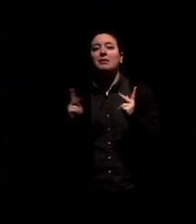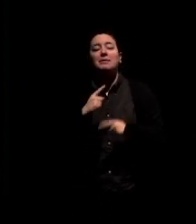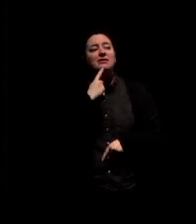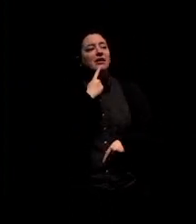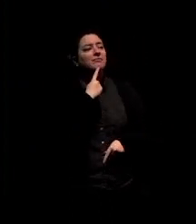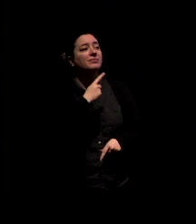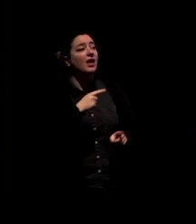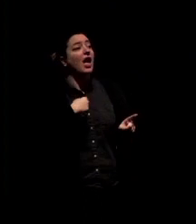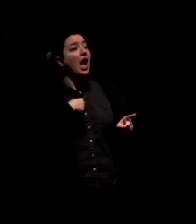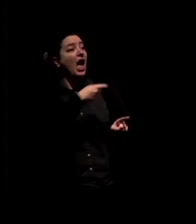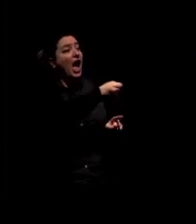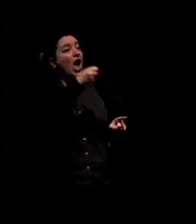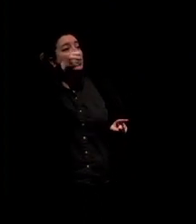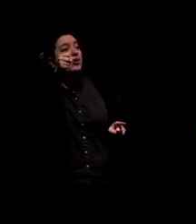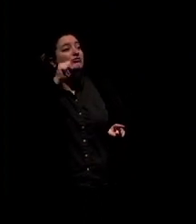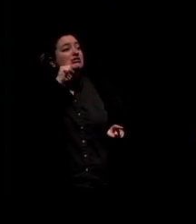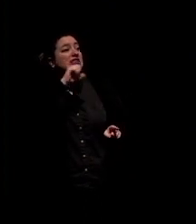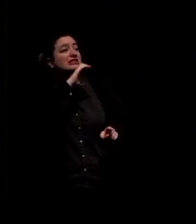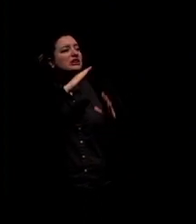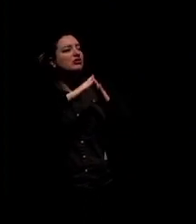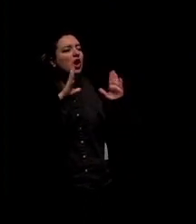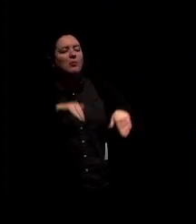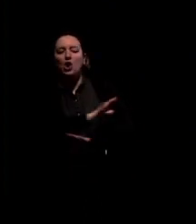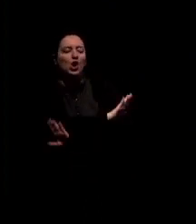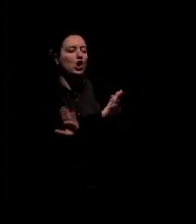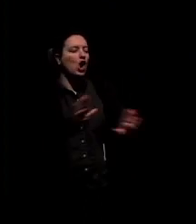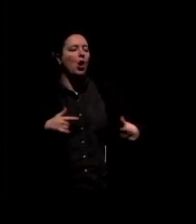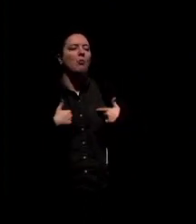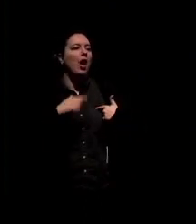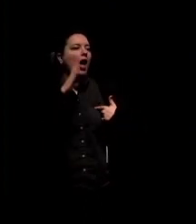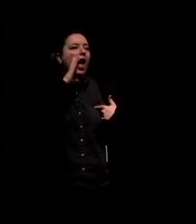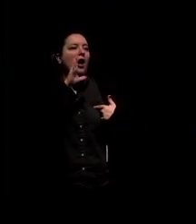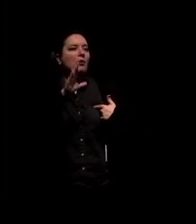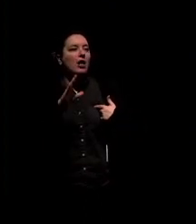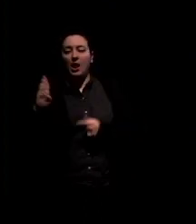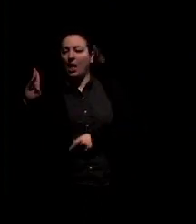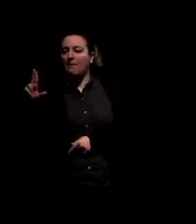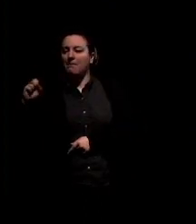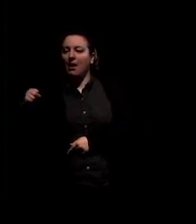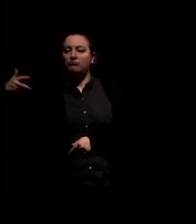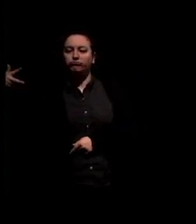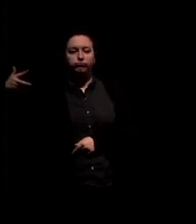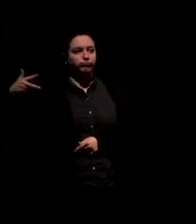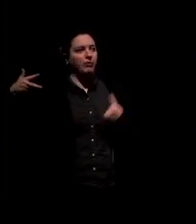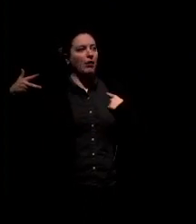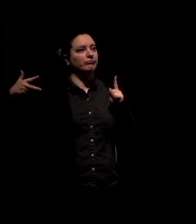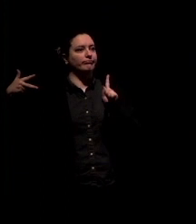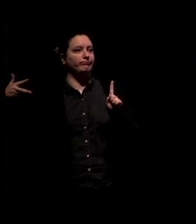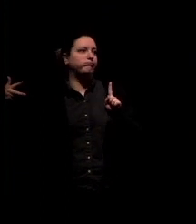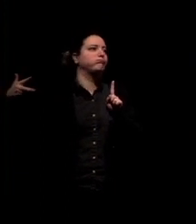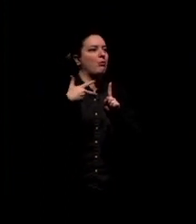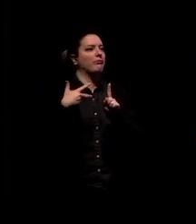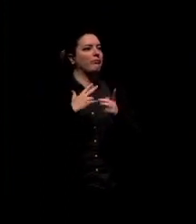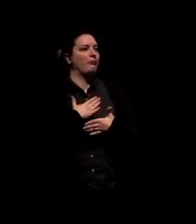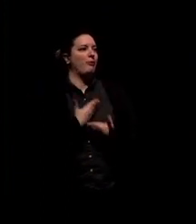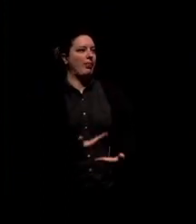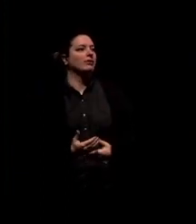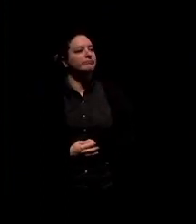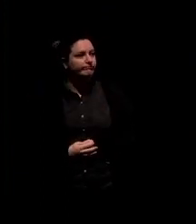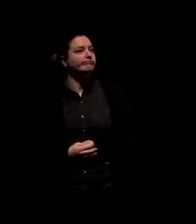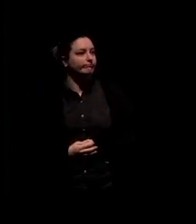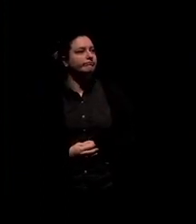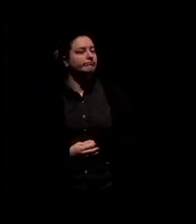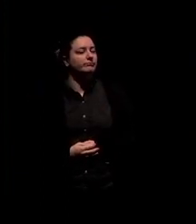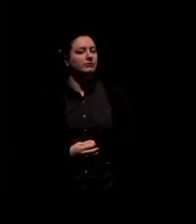will go into a senior home. People who said they have no hope about how they'll be cared for. So these are